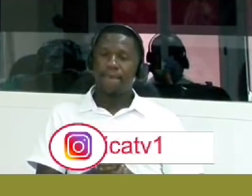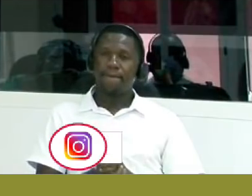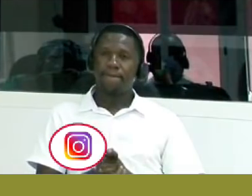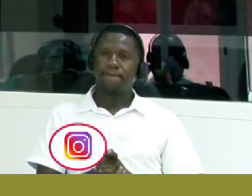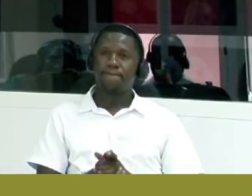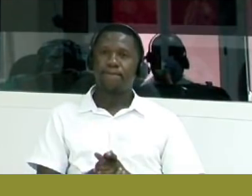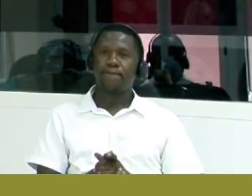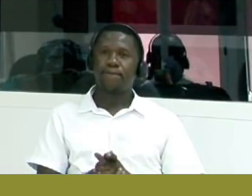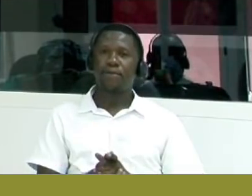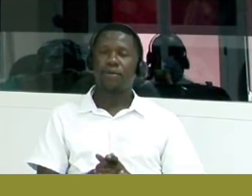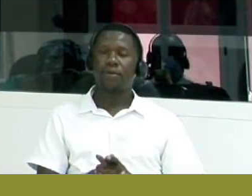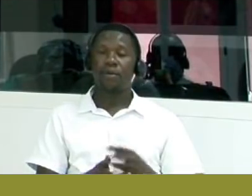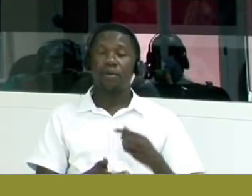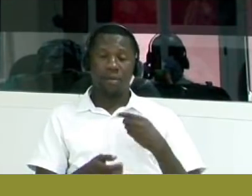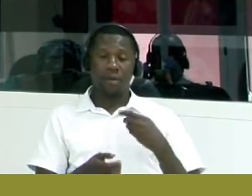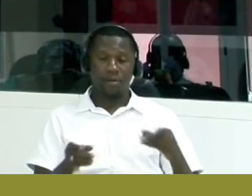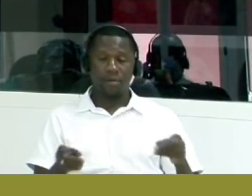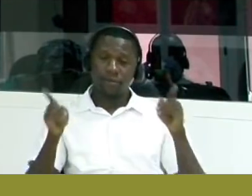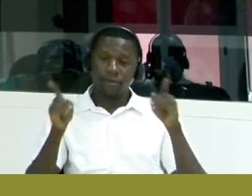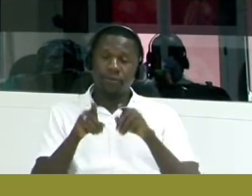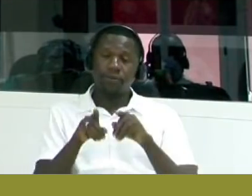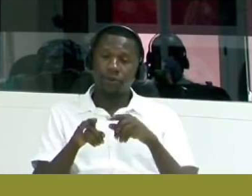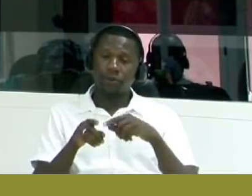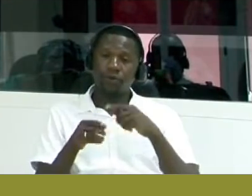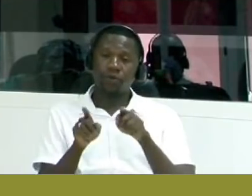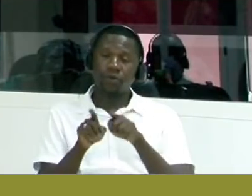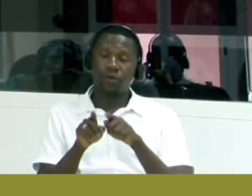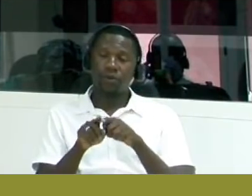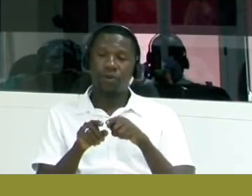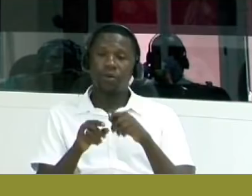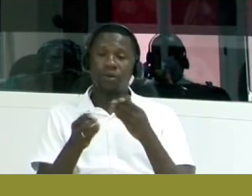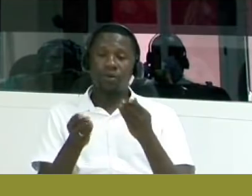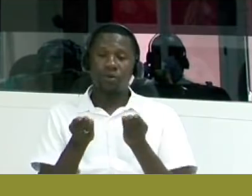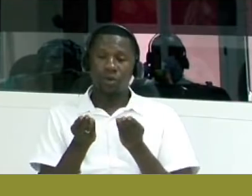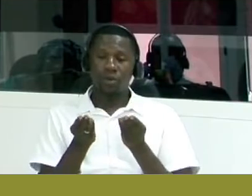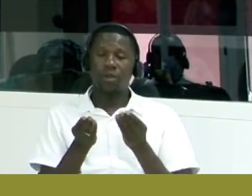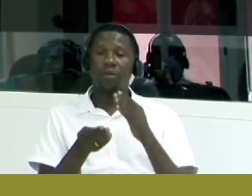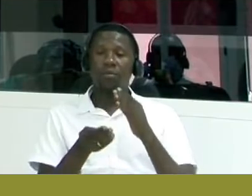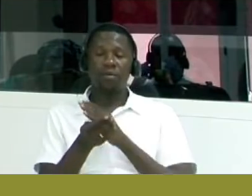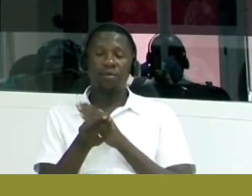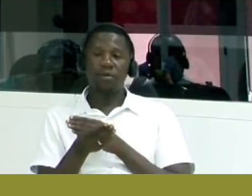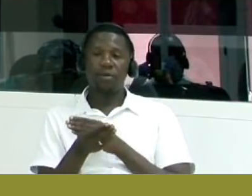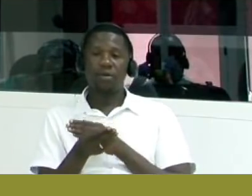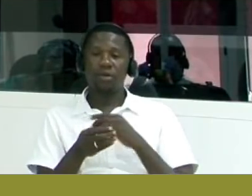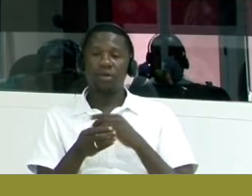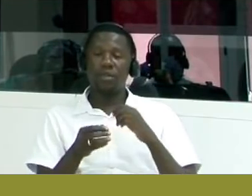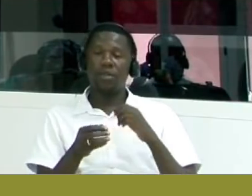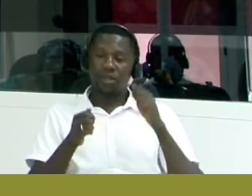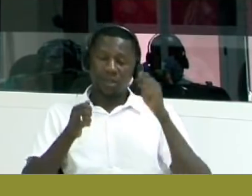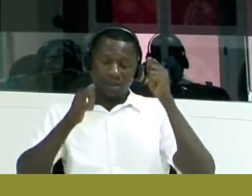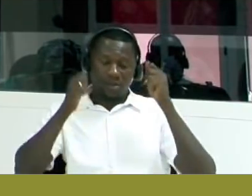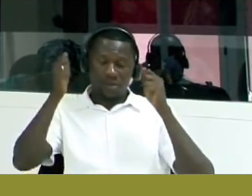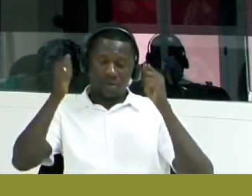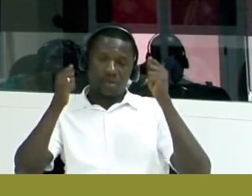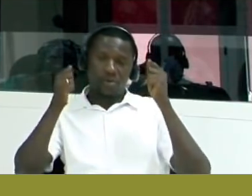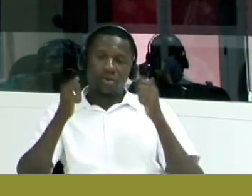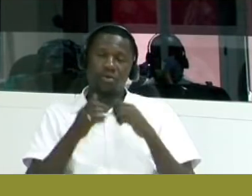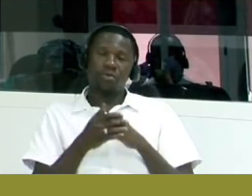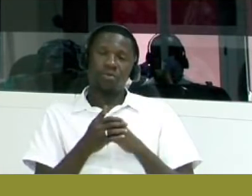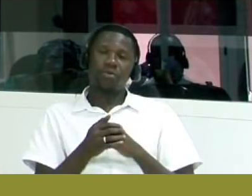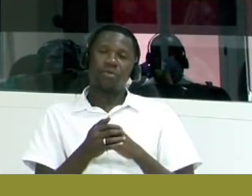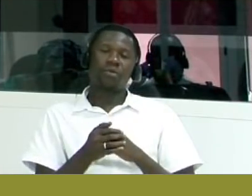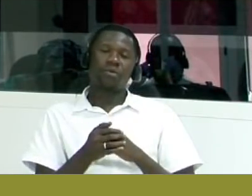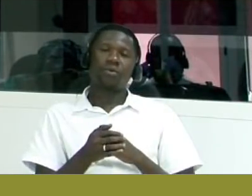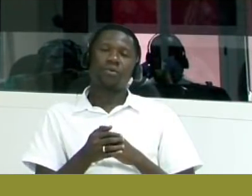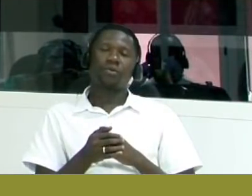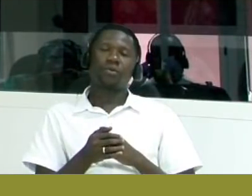my participation with the students was before the demonstration. Before, it wasn't after. It's what I'm referring to. Sorry. Yes, I had